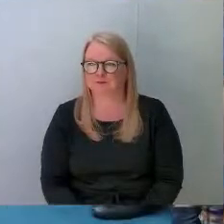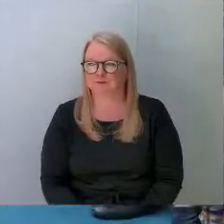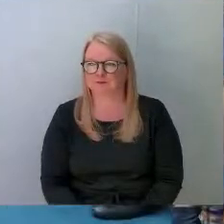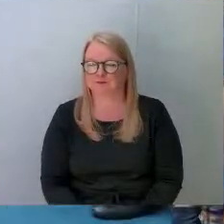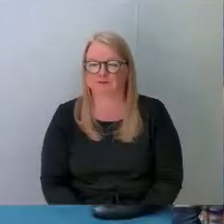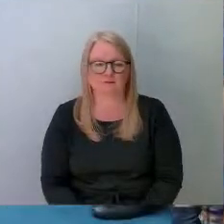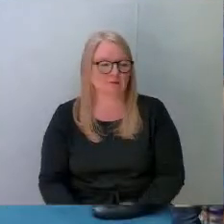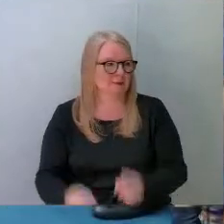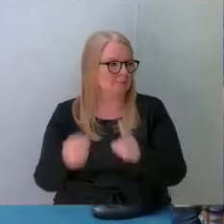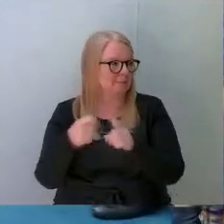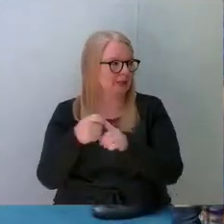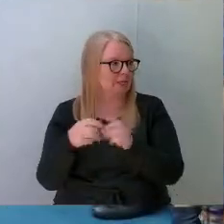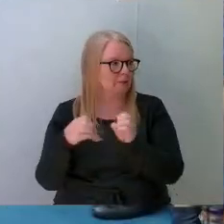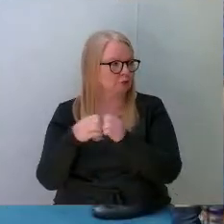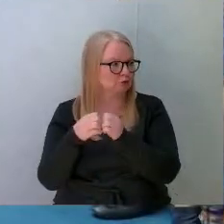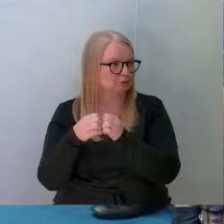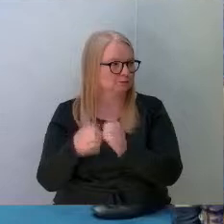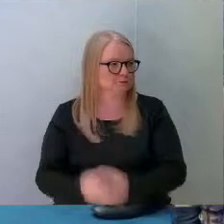Finlay Bruce.